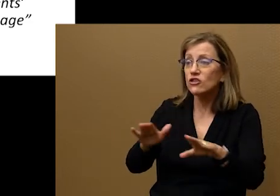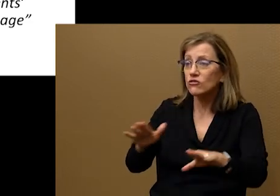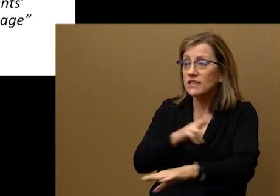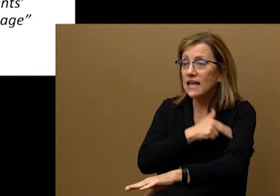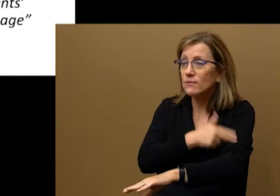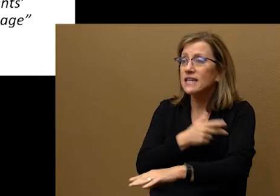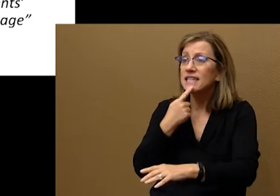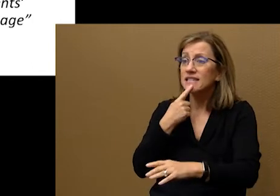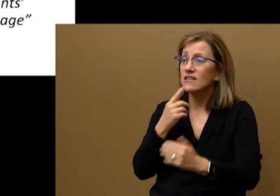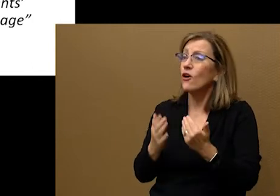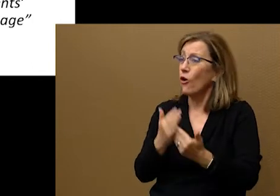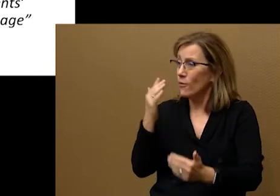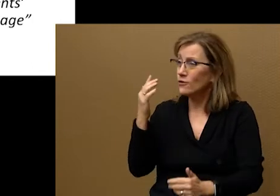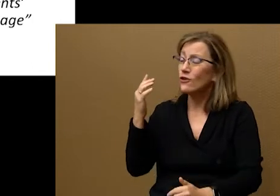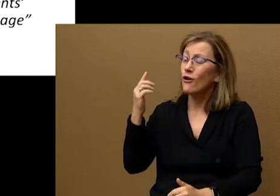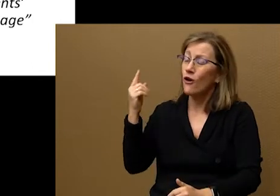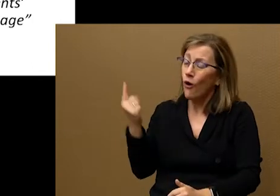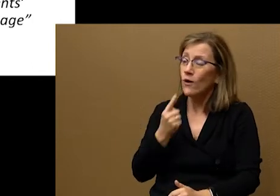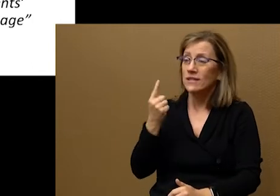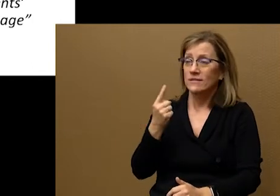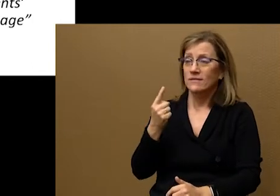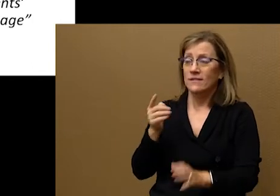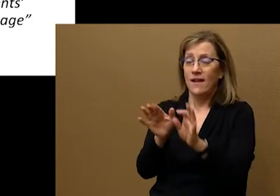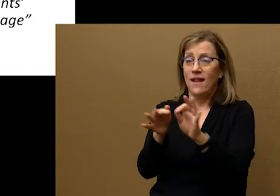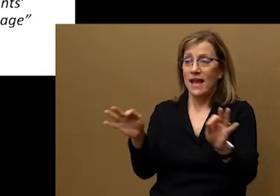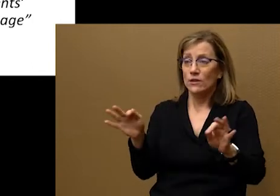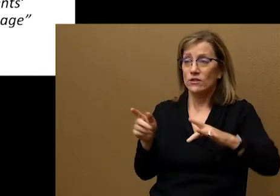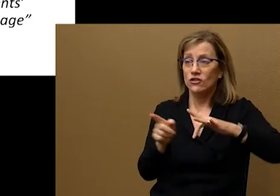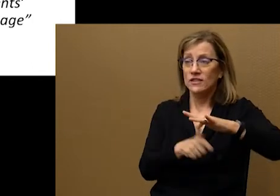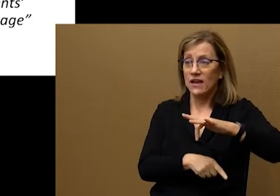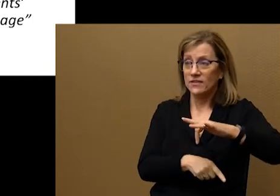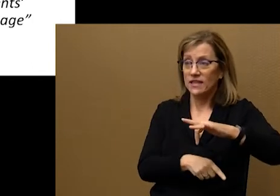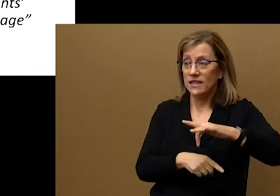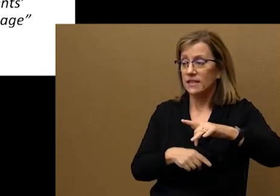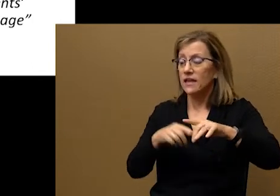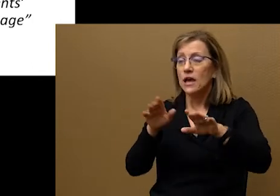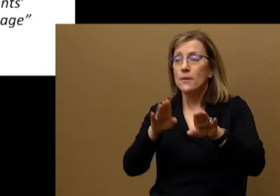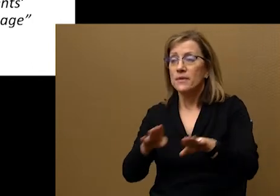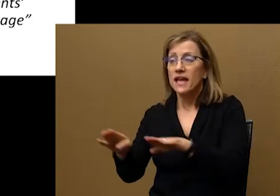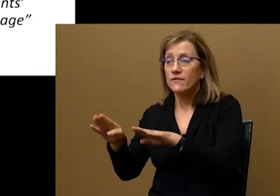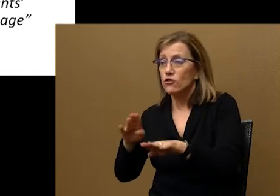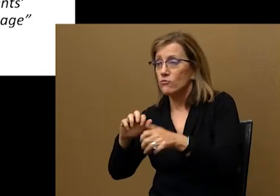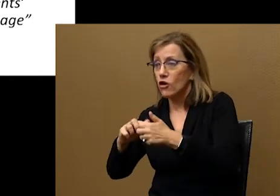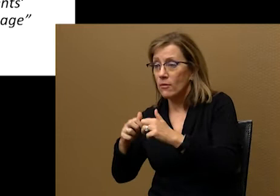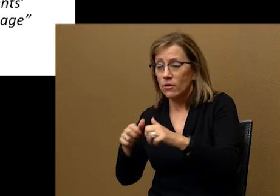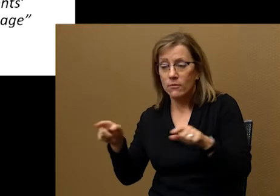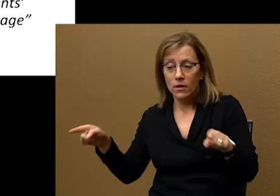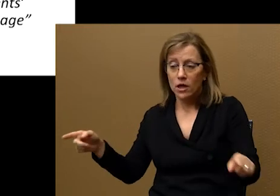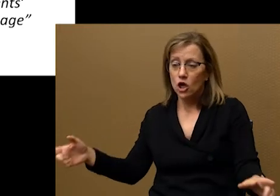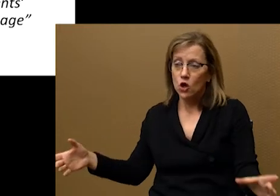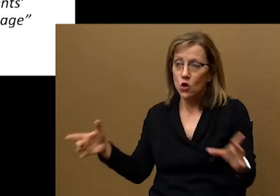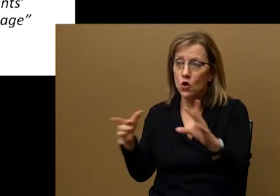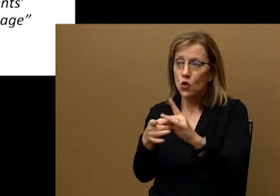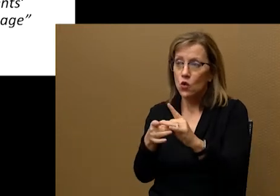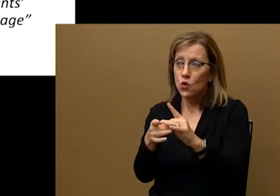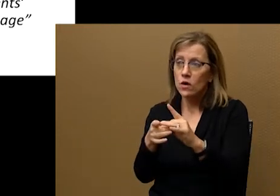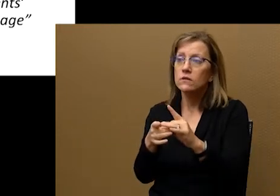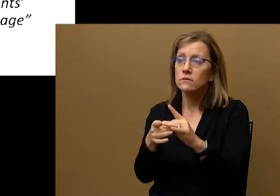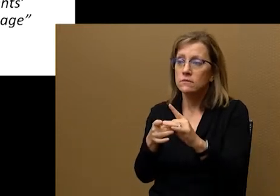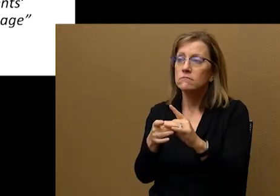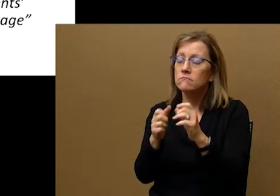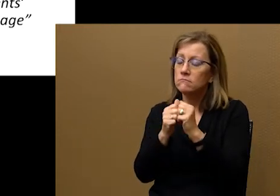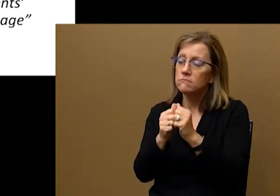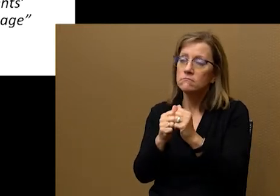he says pretty much all the time, language deficits and behavioral problems are very